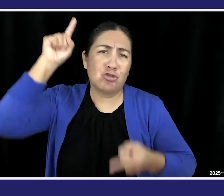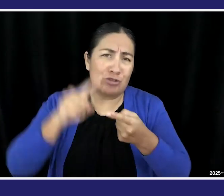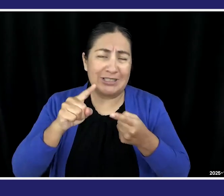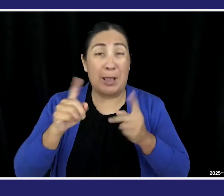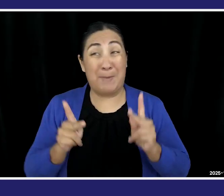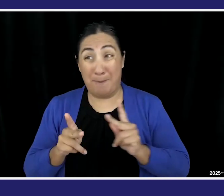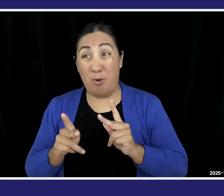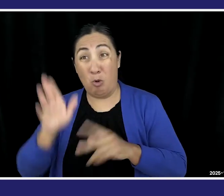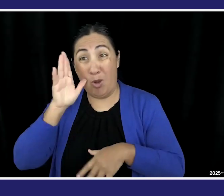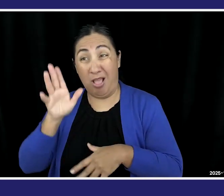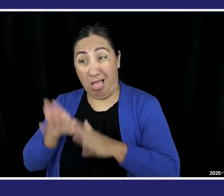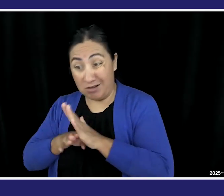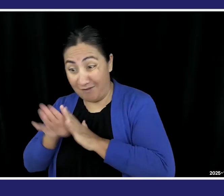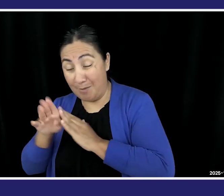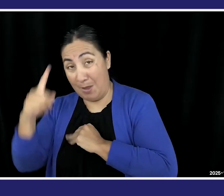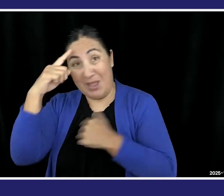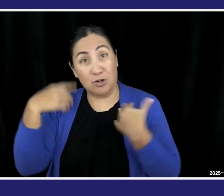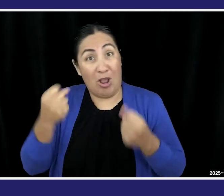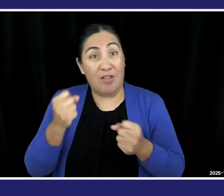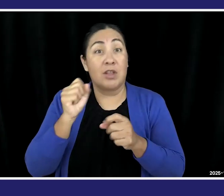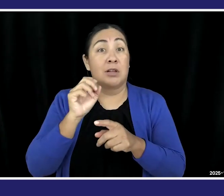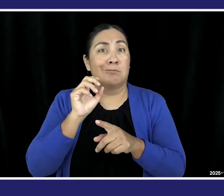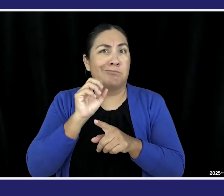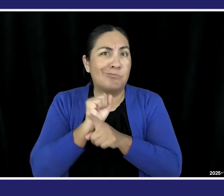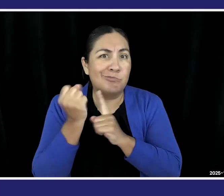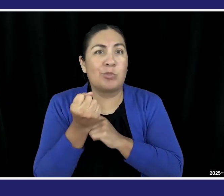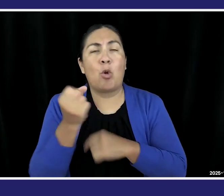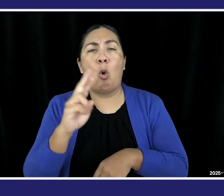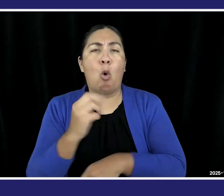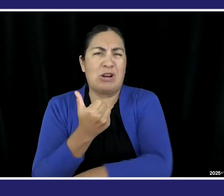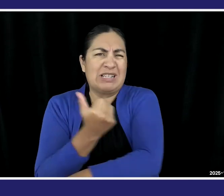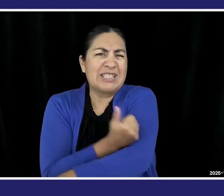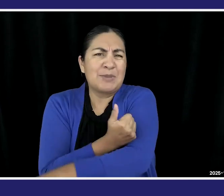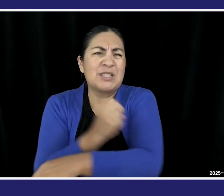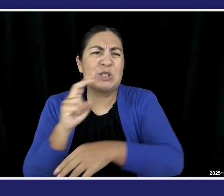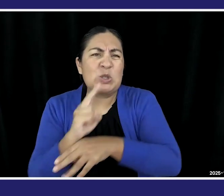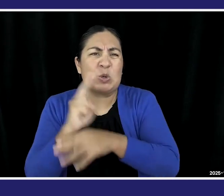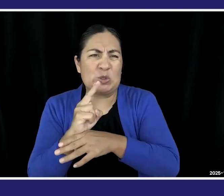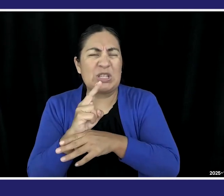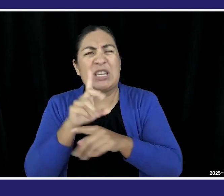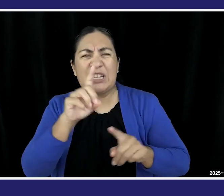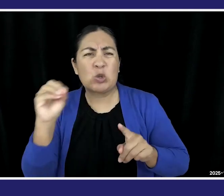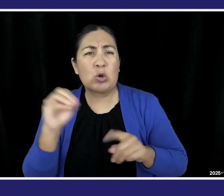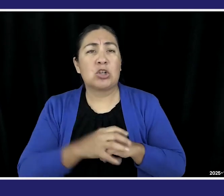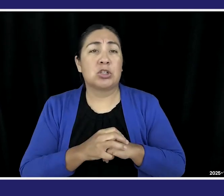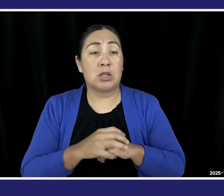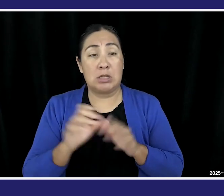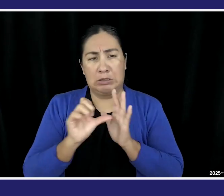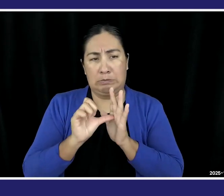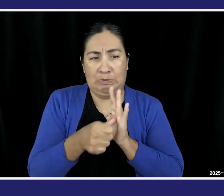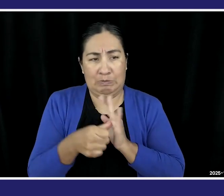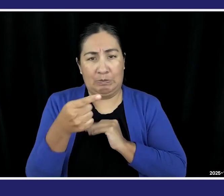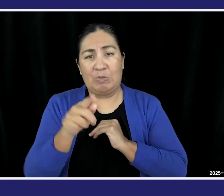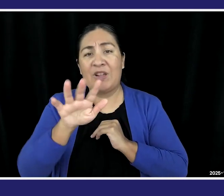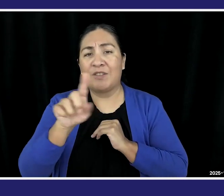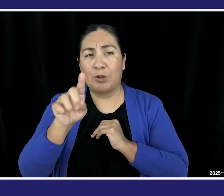conditions or substance use disorders. Just highlighting that written into statute is that